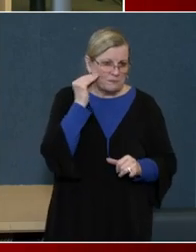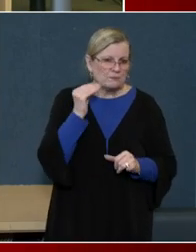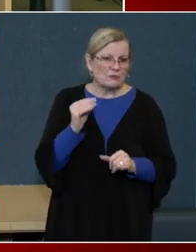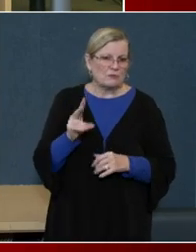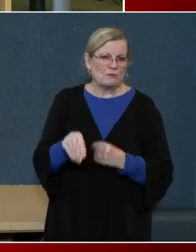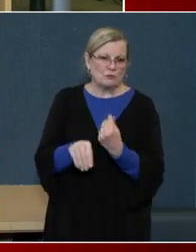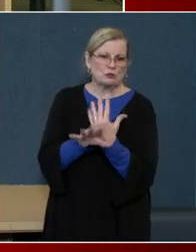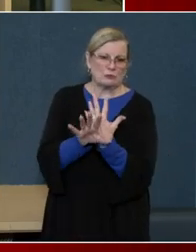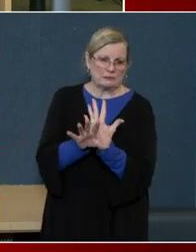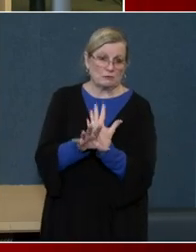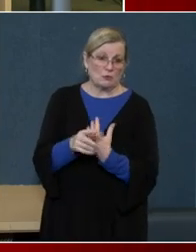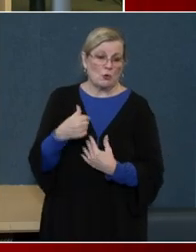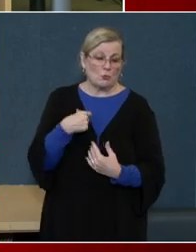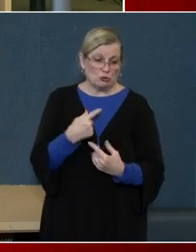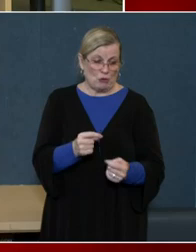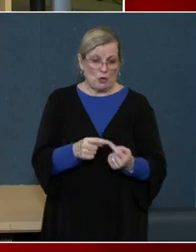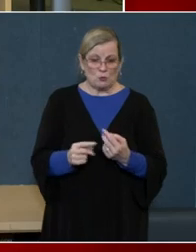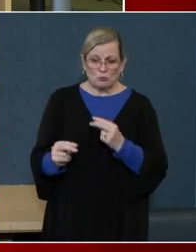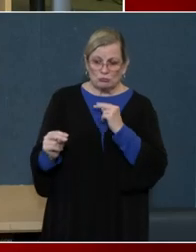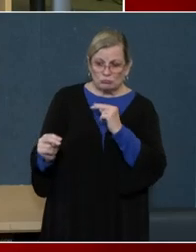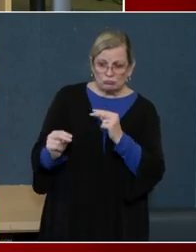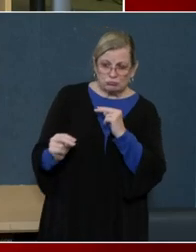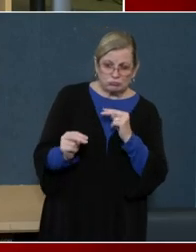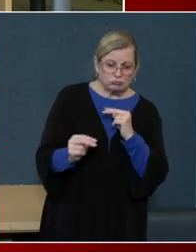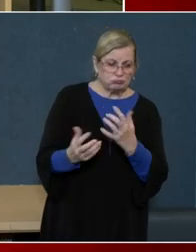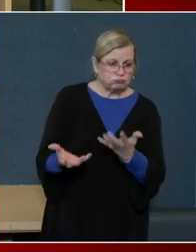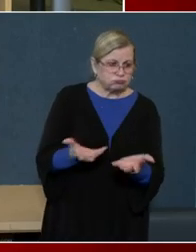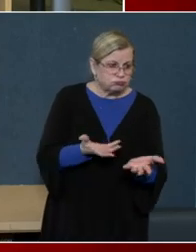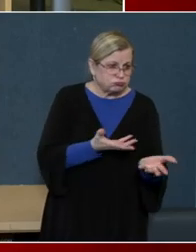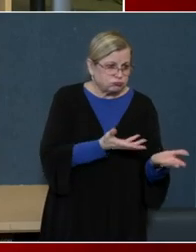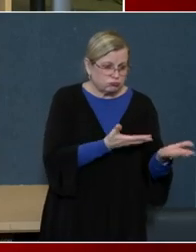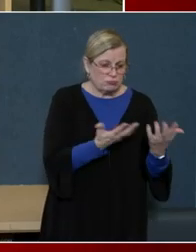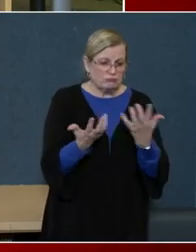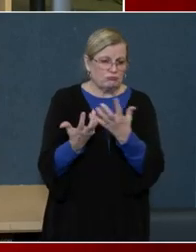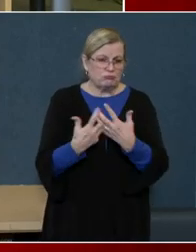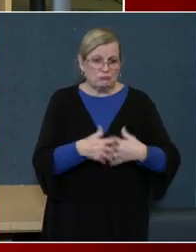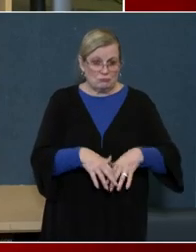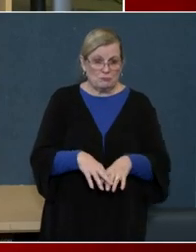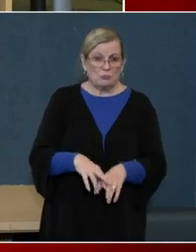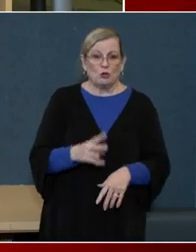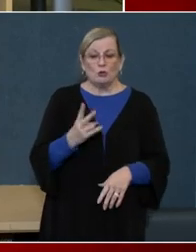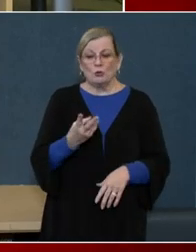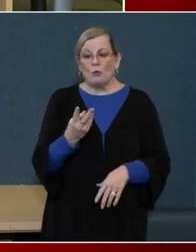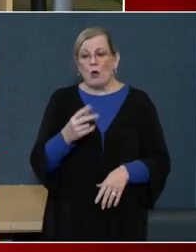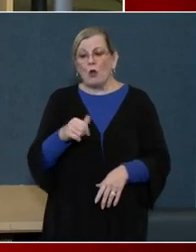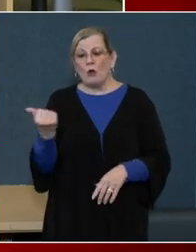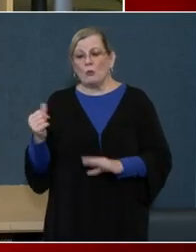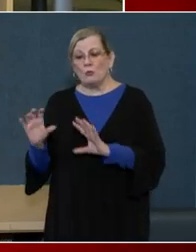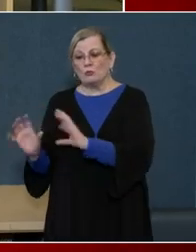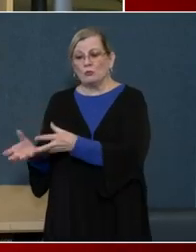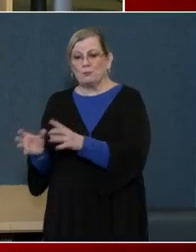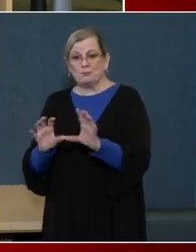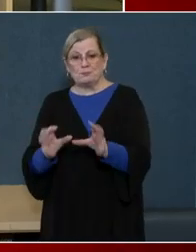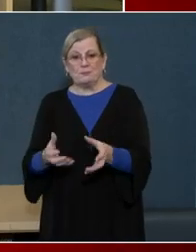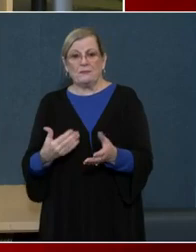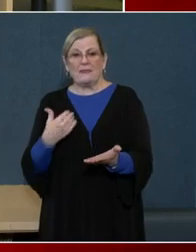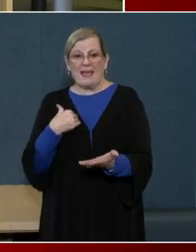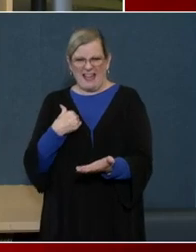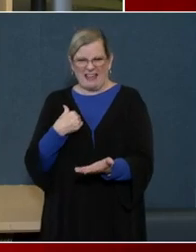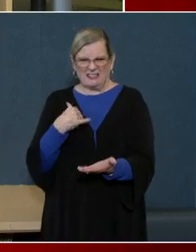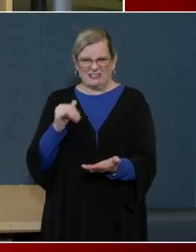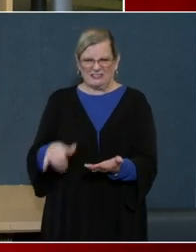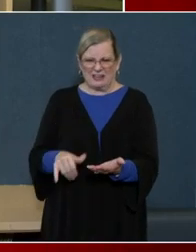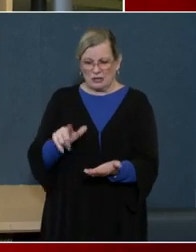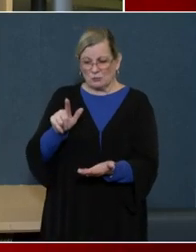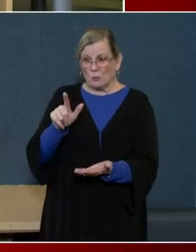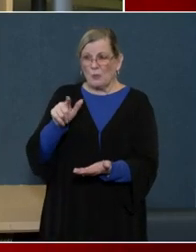them. We have then two other groups that represent the 21,000 that was referenced, and